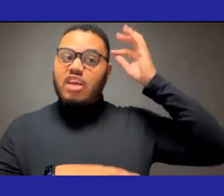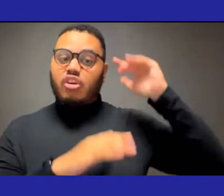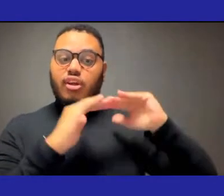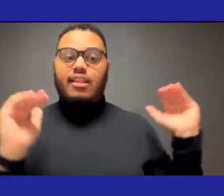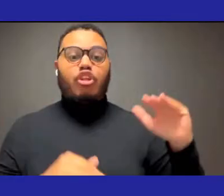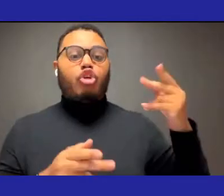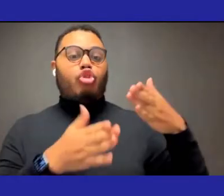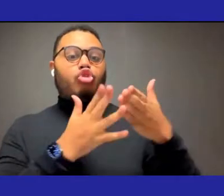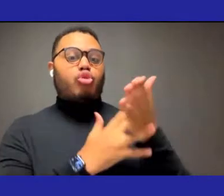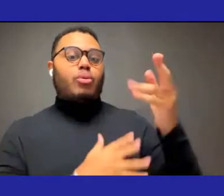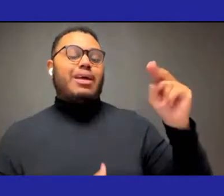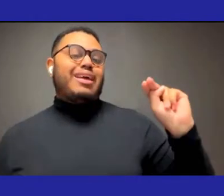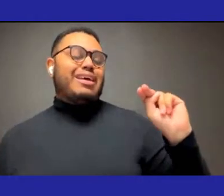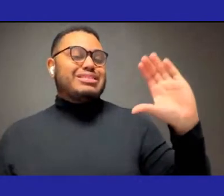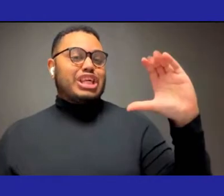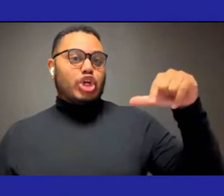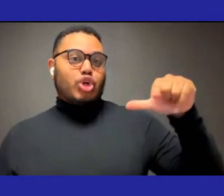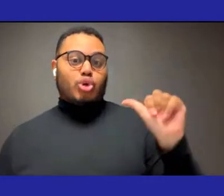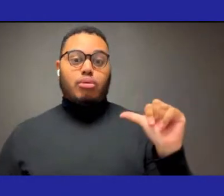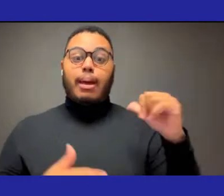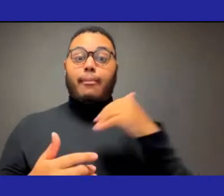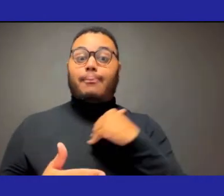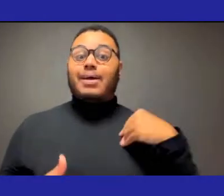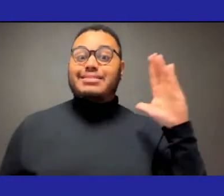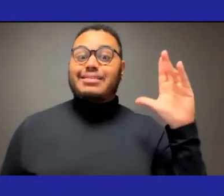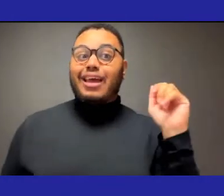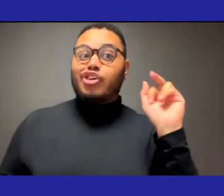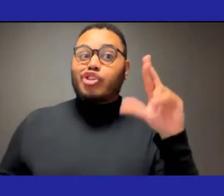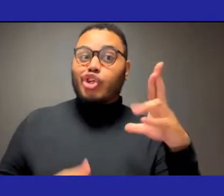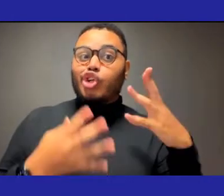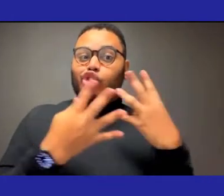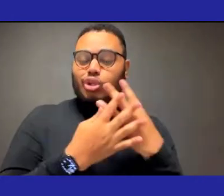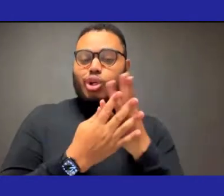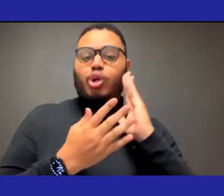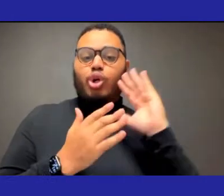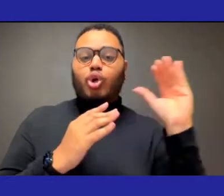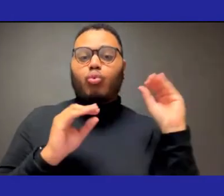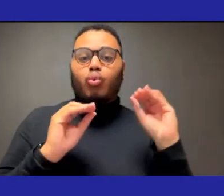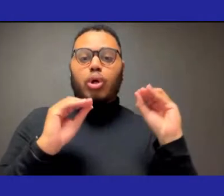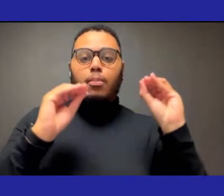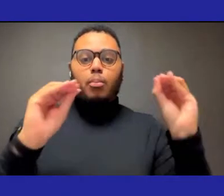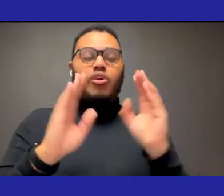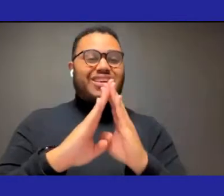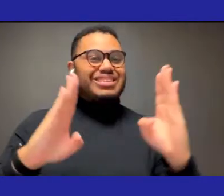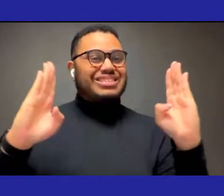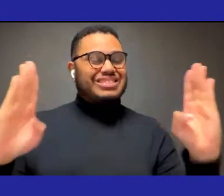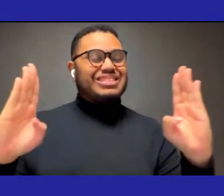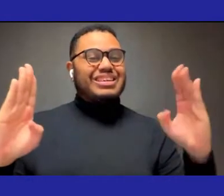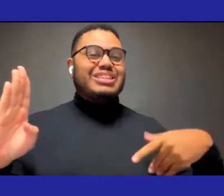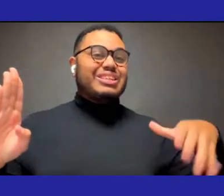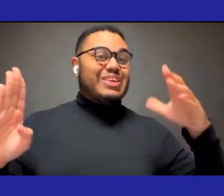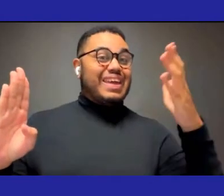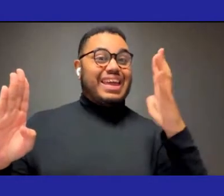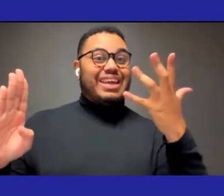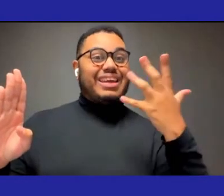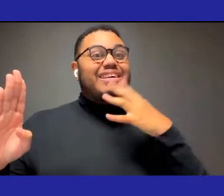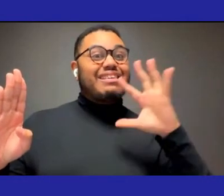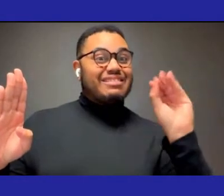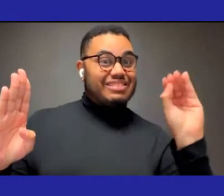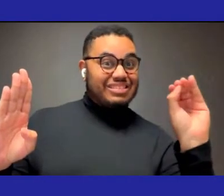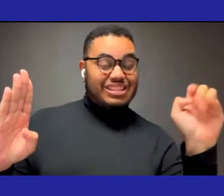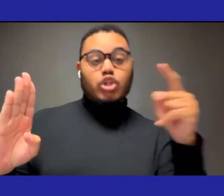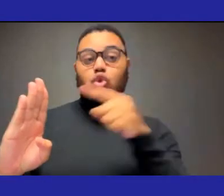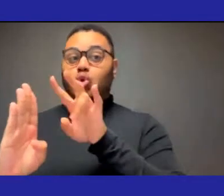announced that breast cancer screening now will move the age parameters from 50 to 74 to 40 to